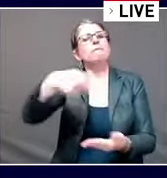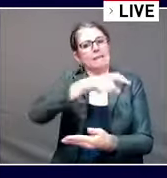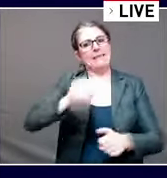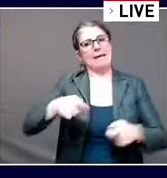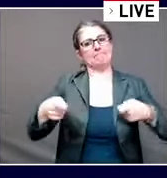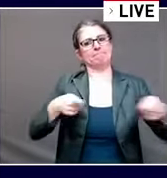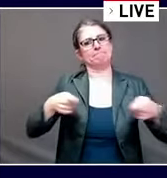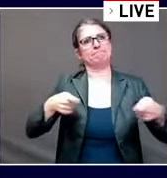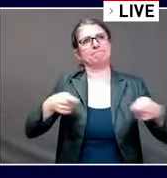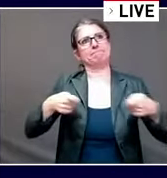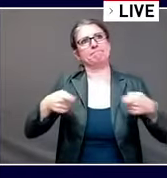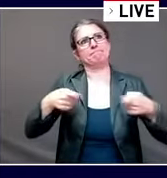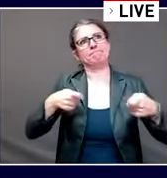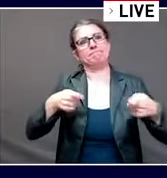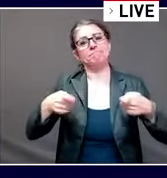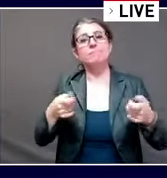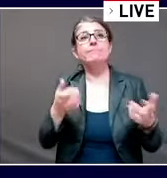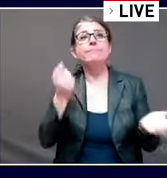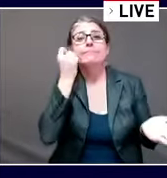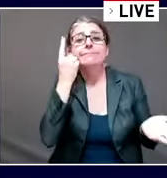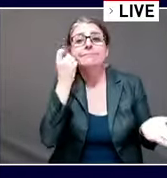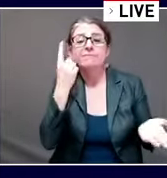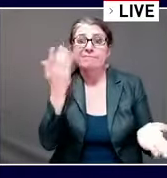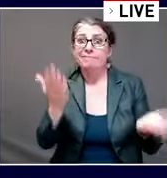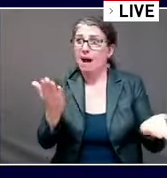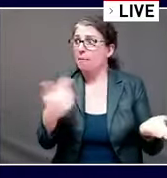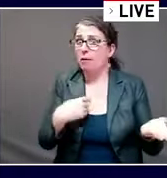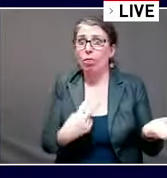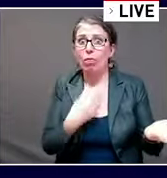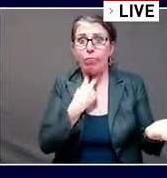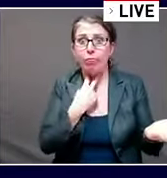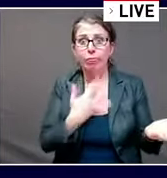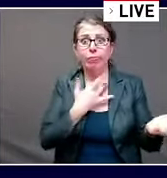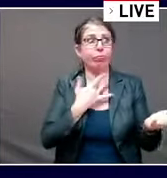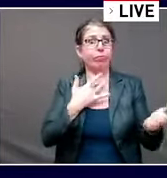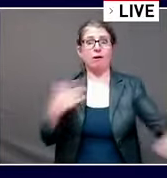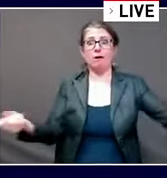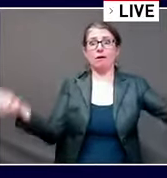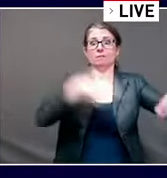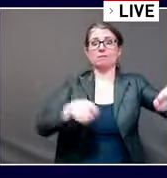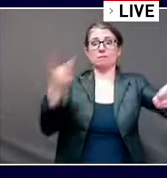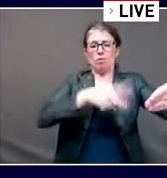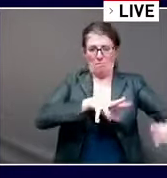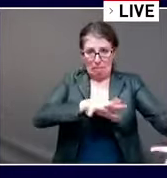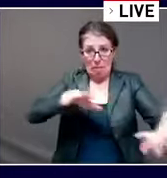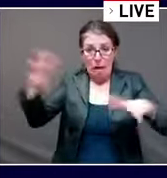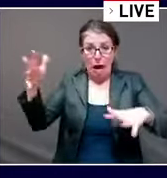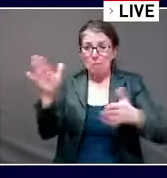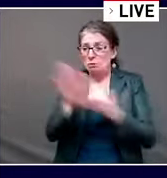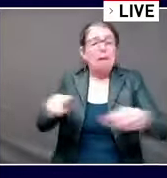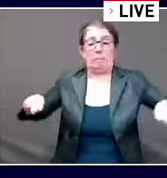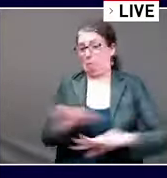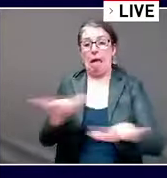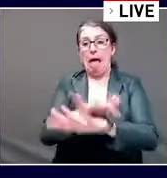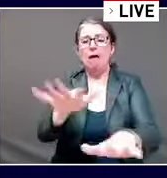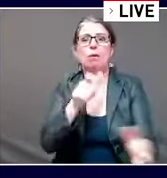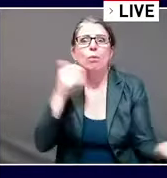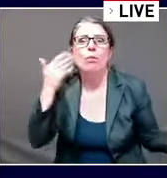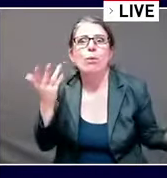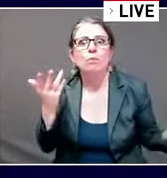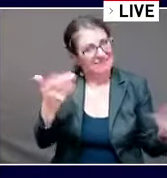in schools has been thankfully very low. Now, some of the numbers that I've mentioned, 212 cases